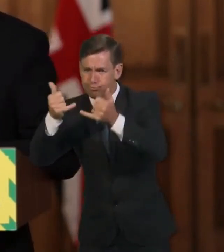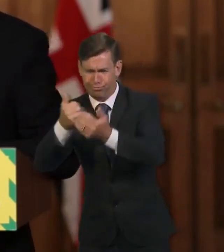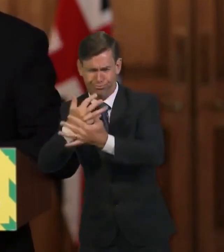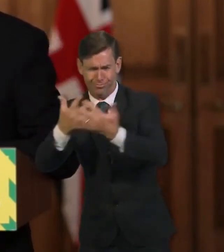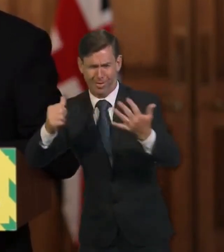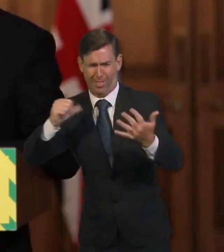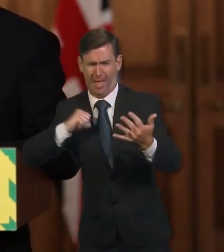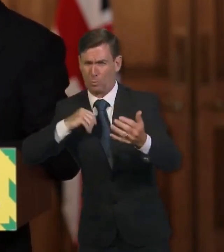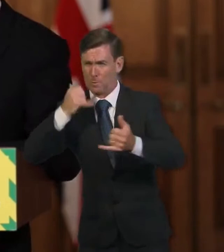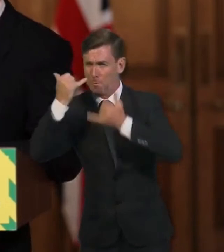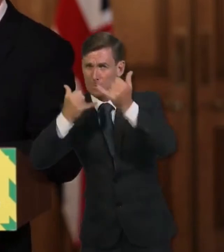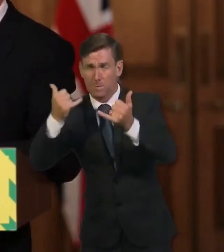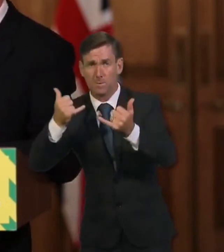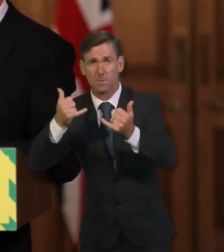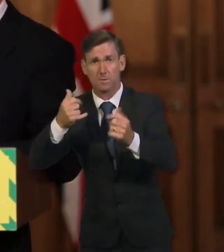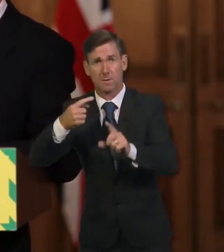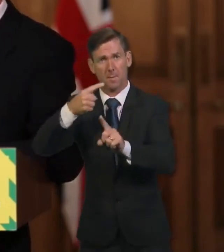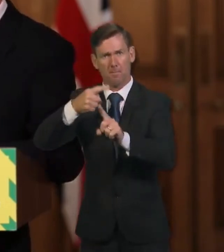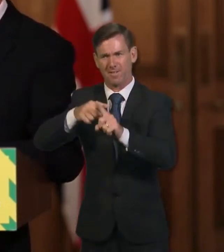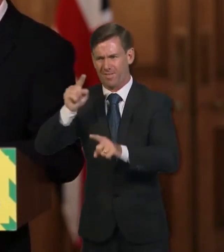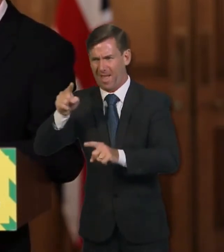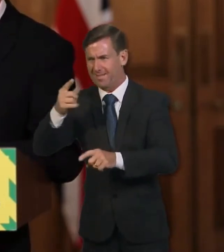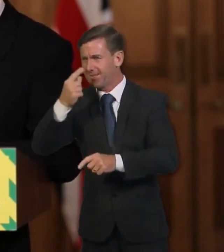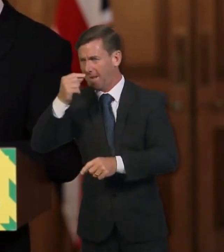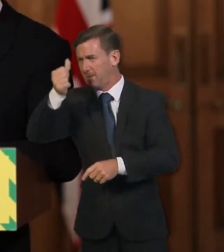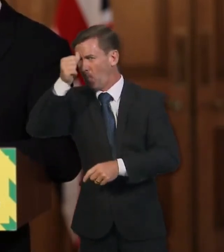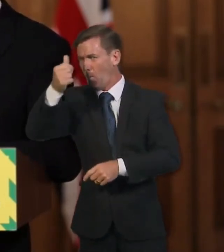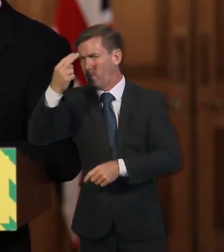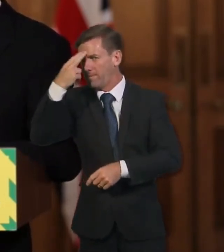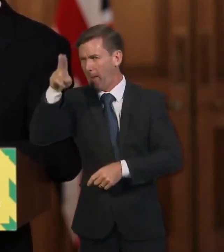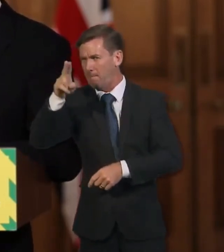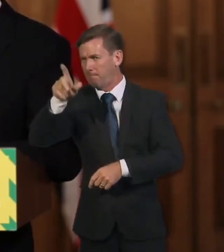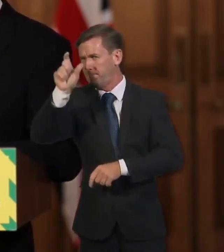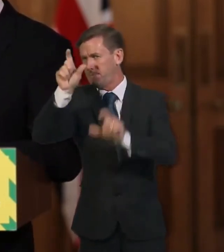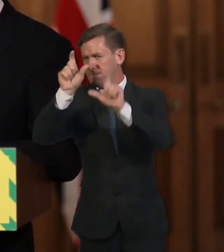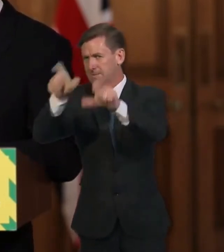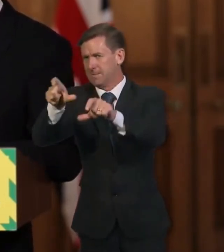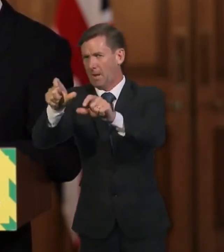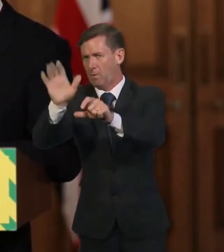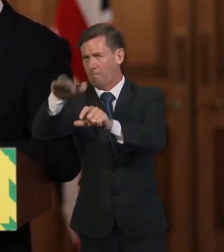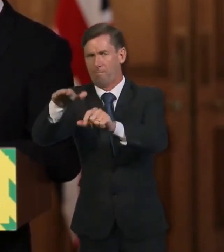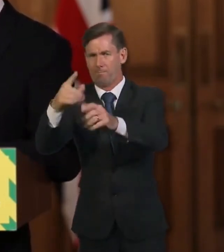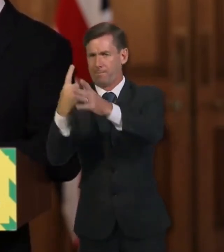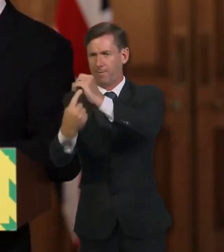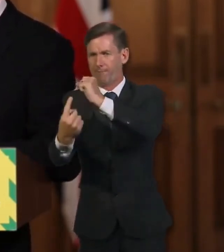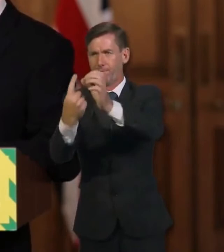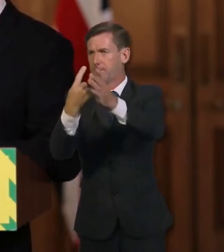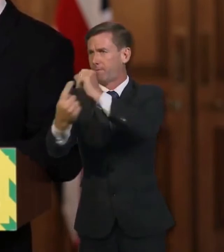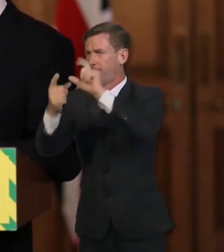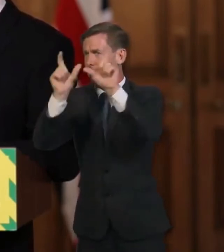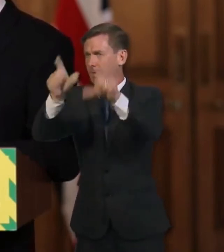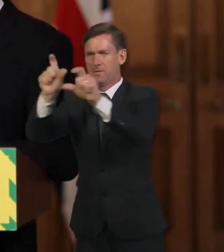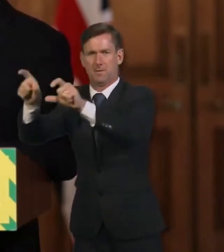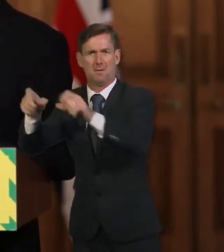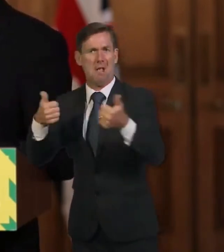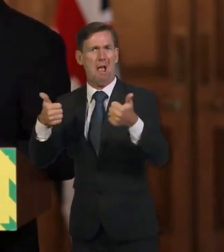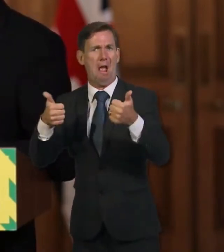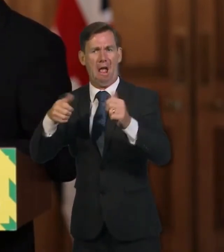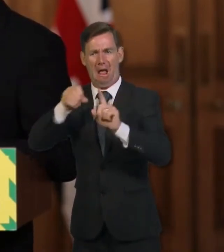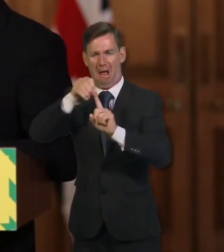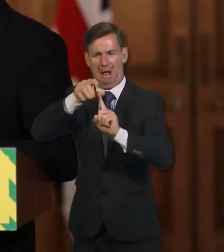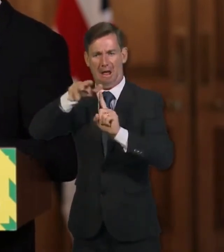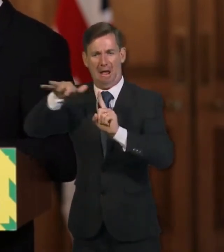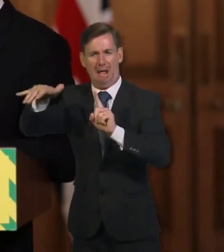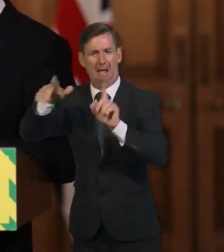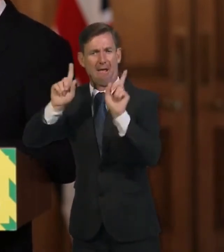are self-isolating, reducing the transmission risks. And a result of all of that, you see, day in, day out, on a rolling